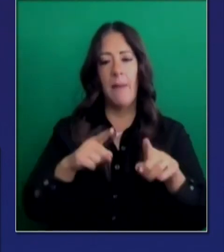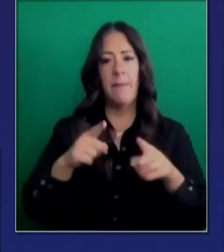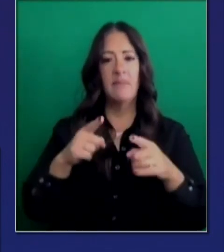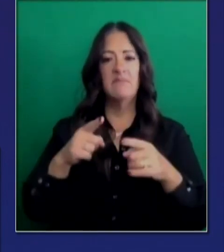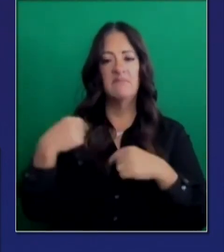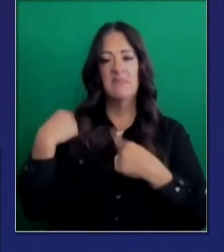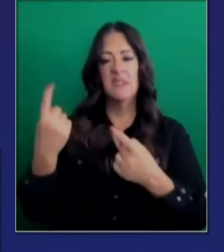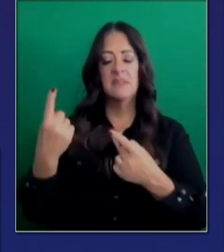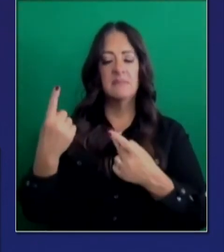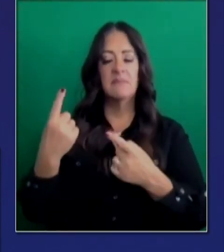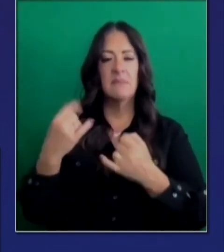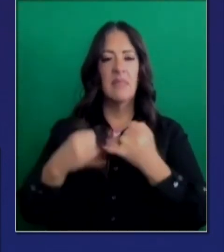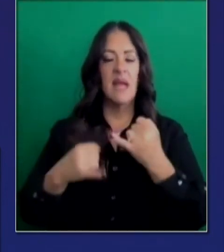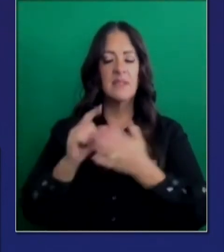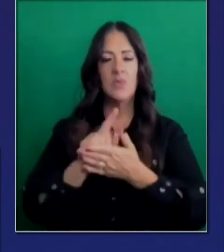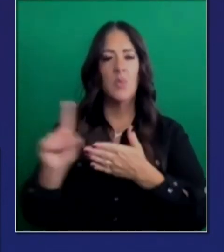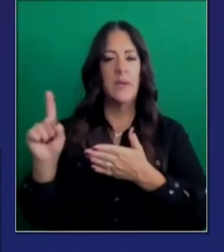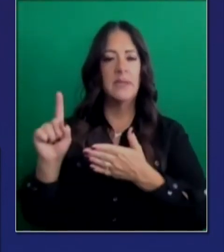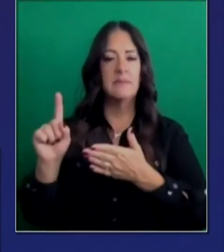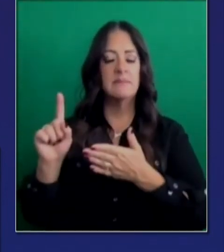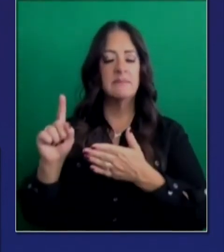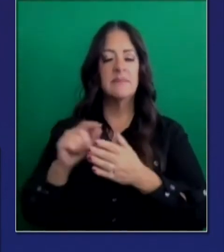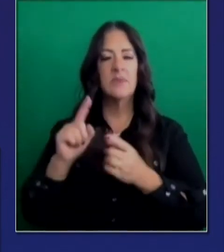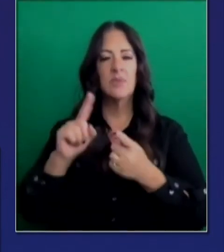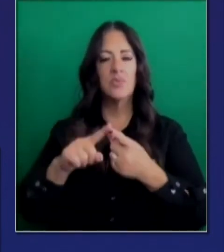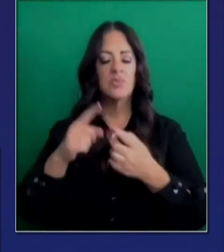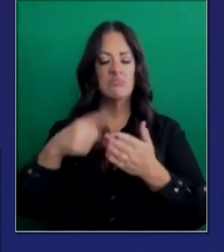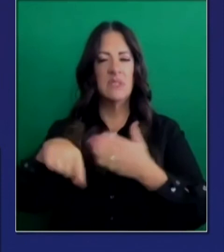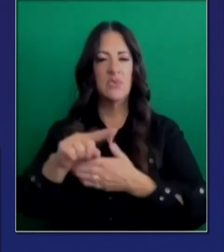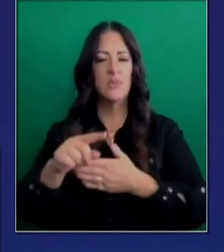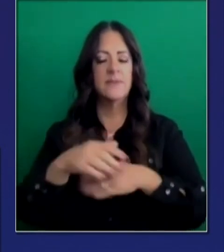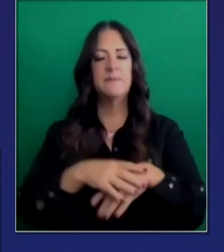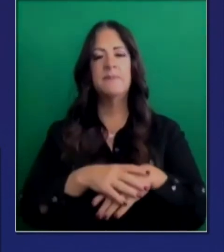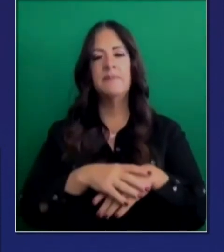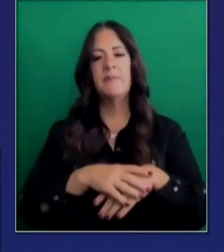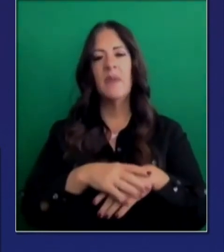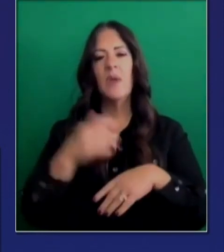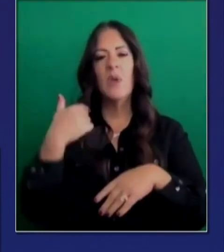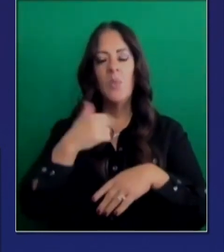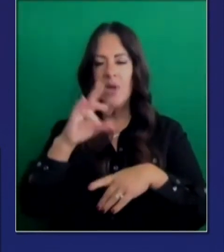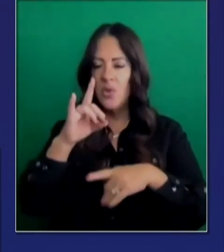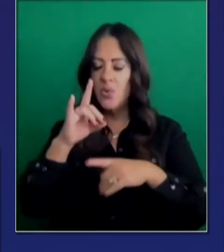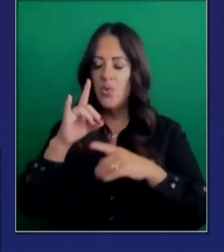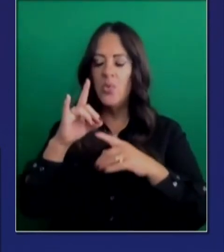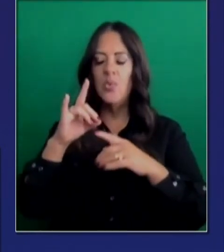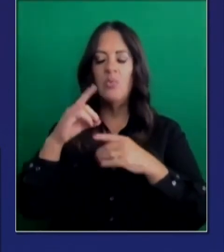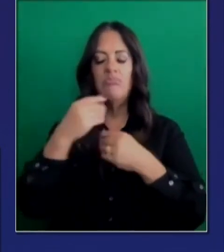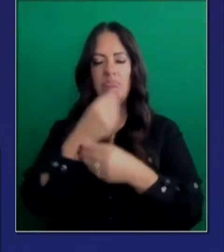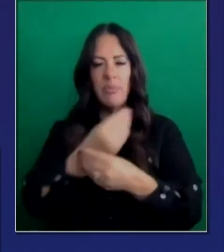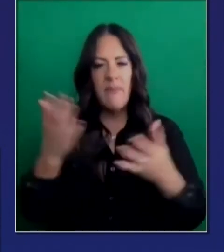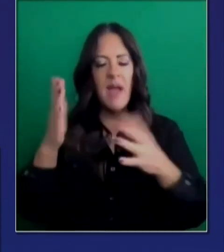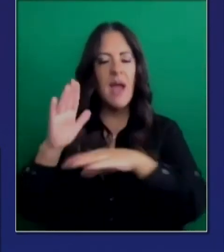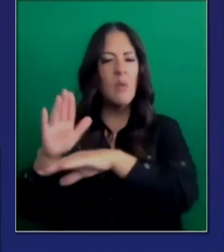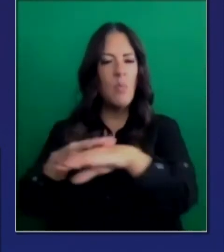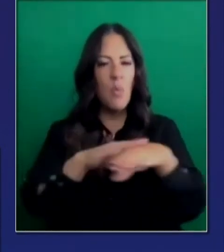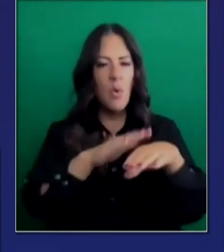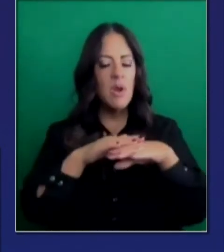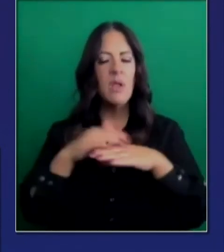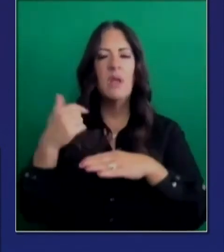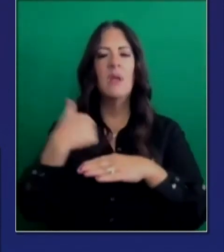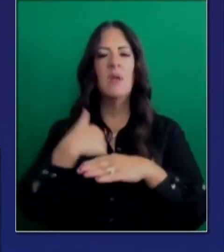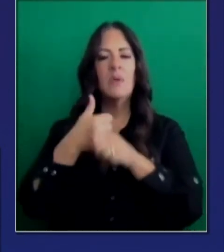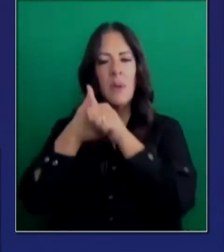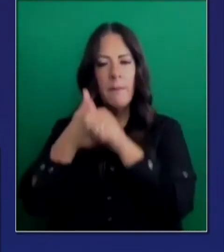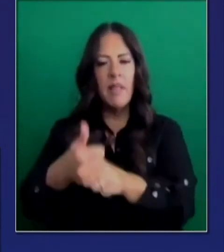reporting period, give you a sense of all the warnings we put out, the compliance that was immediate after those